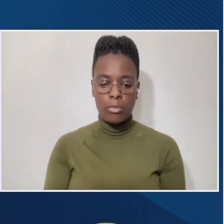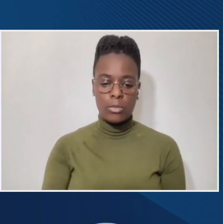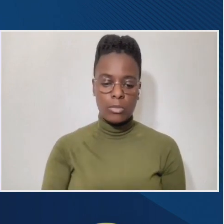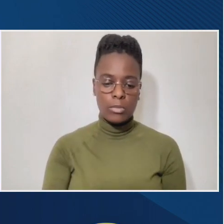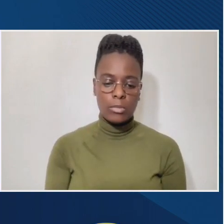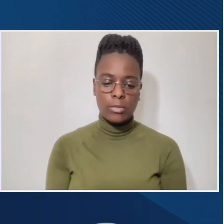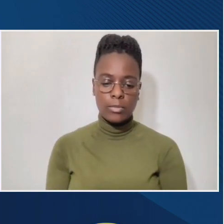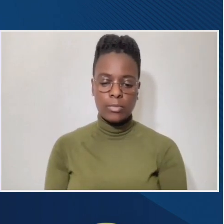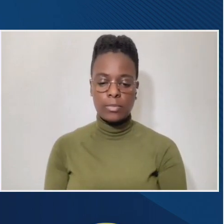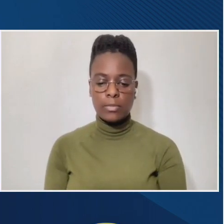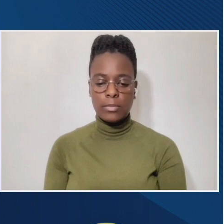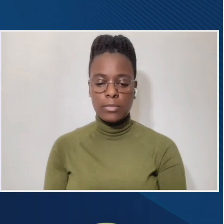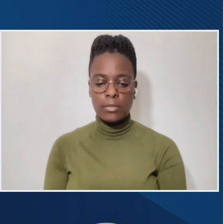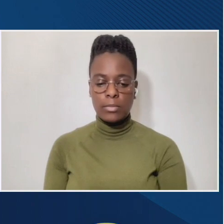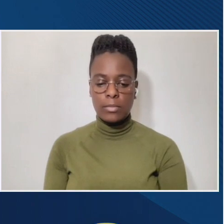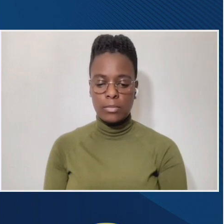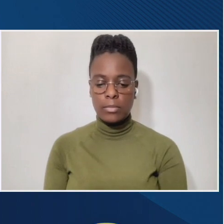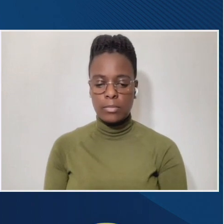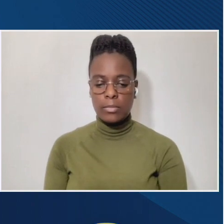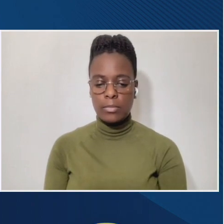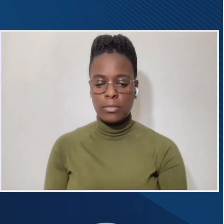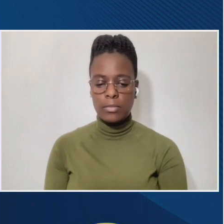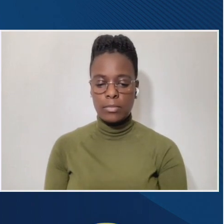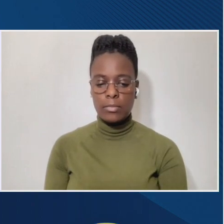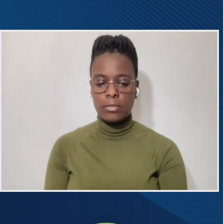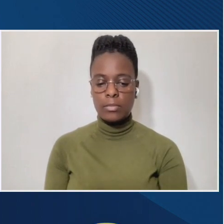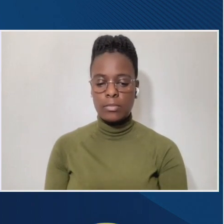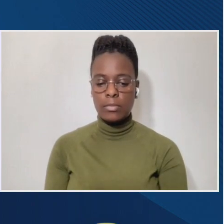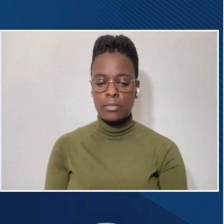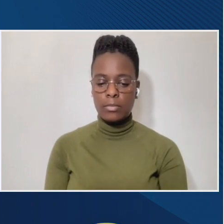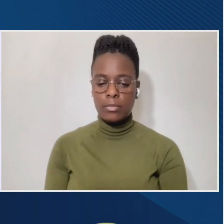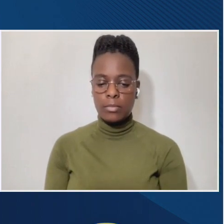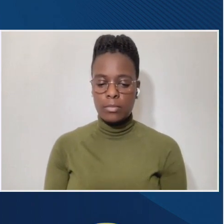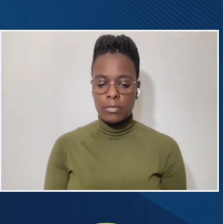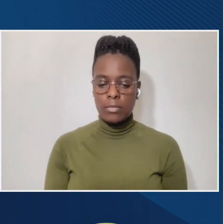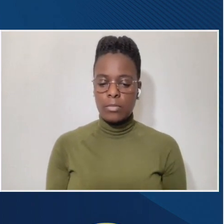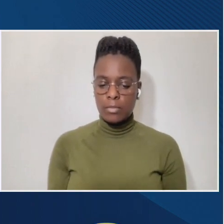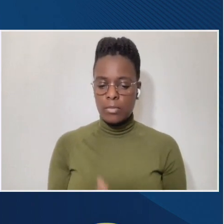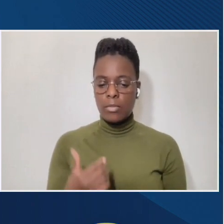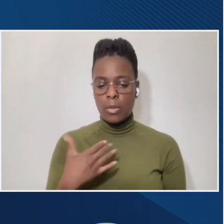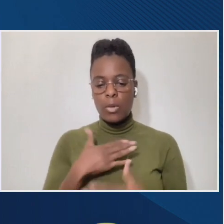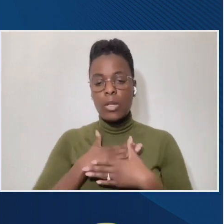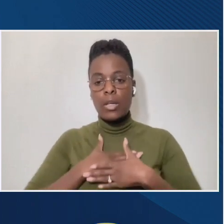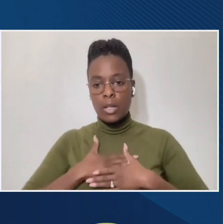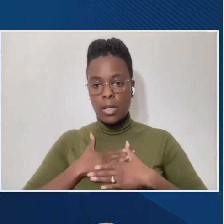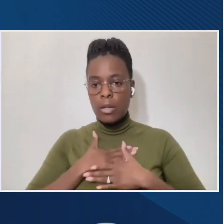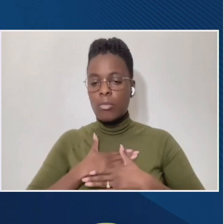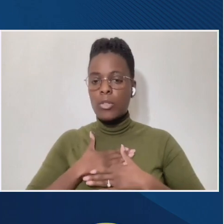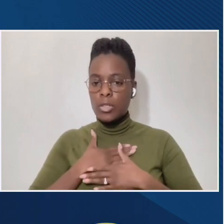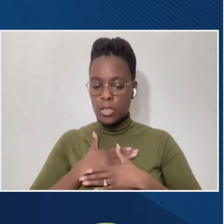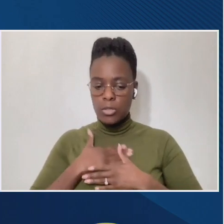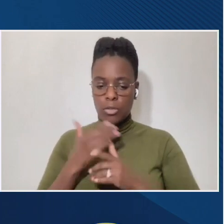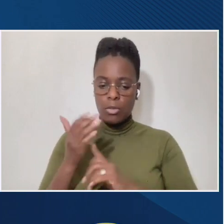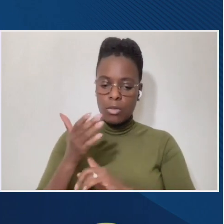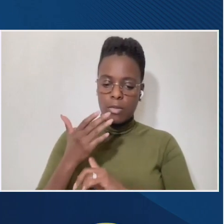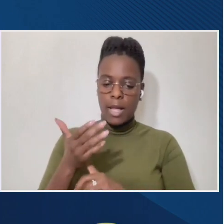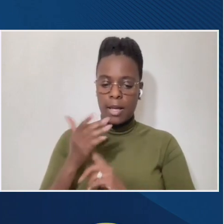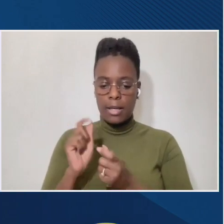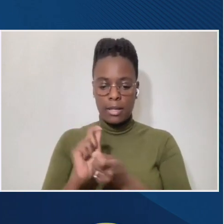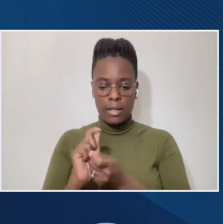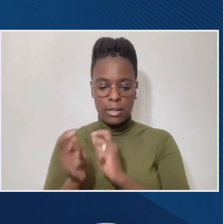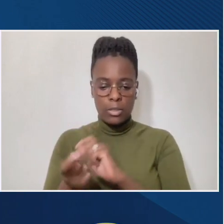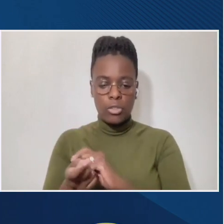behind. Aaron, do you have anything to add or anything to update? Sure. Okay, so Hannah's going to go first and walk through some